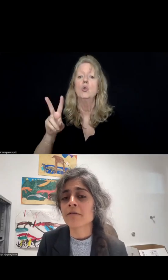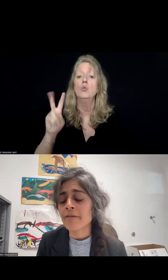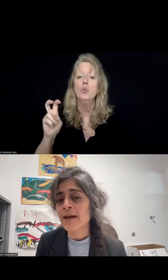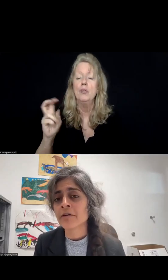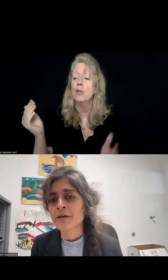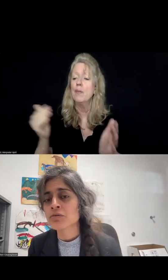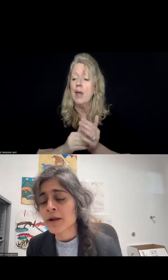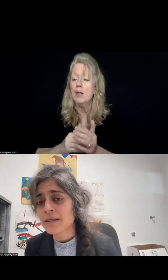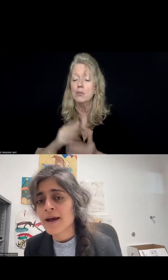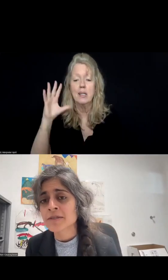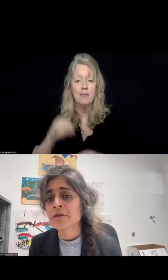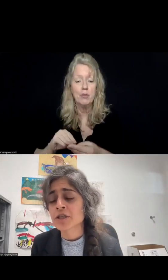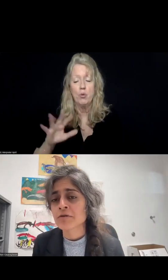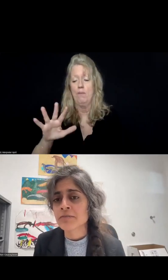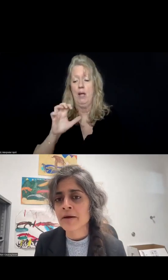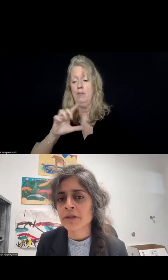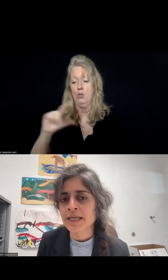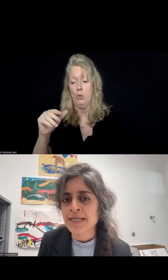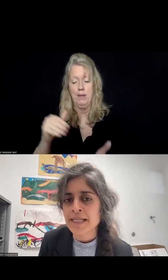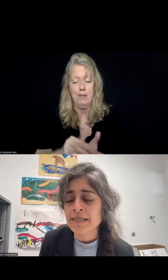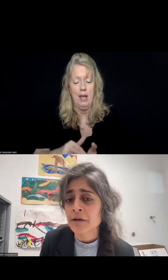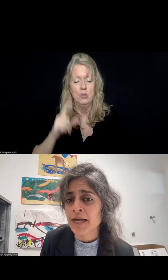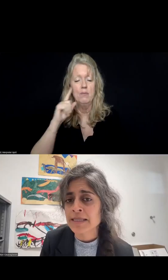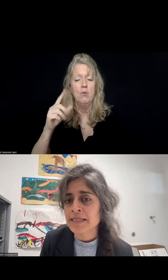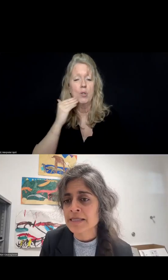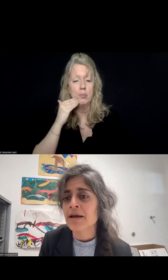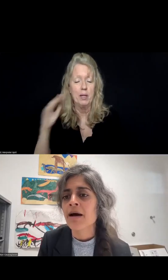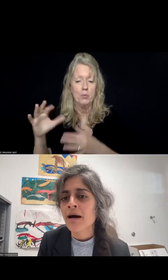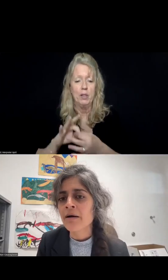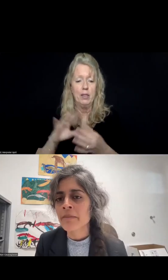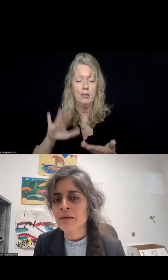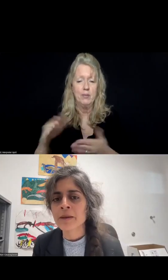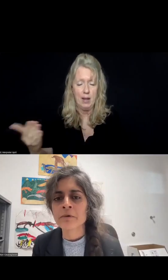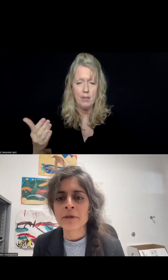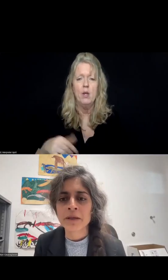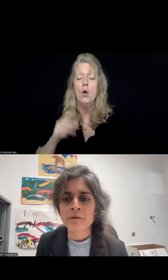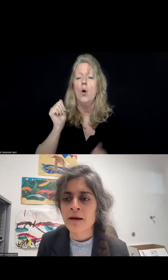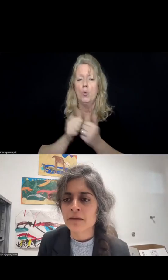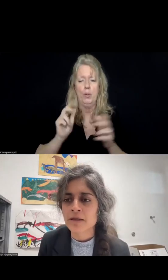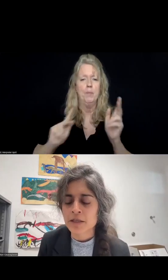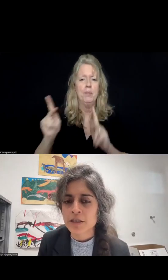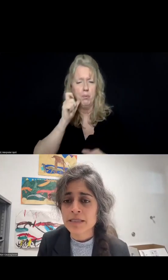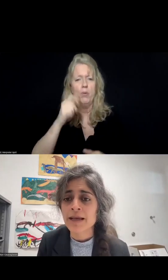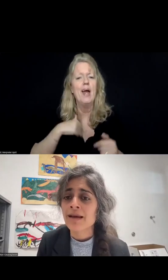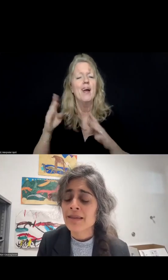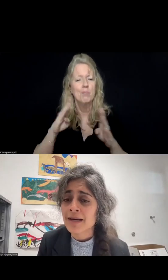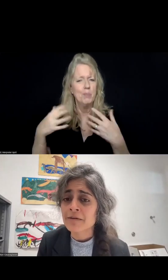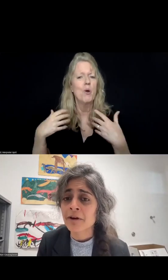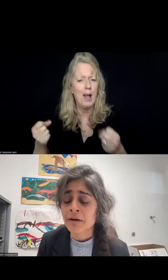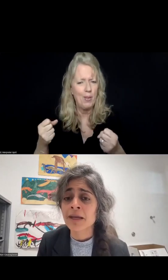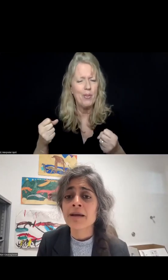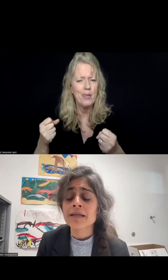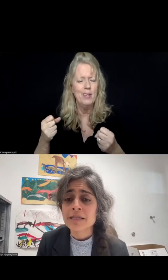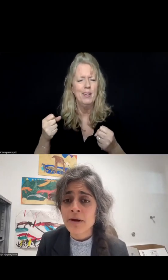200,000 of the 520,000 or so tobacco-related deaths in the United States are among people with behavioral health conditions. That